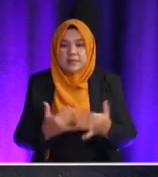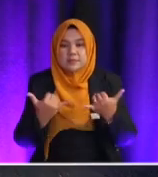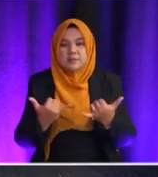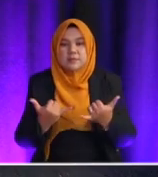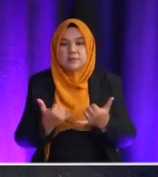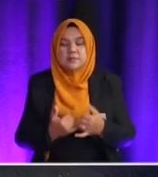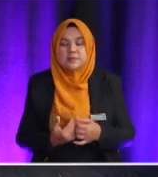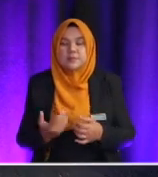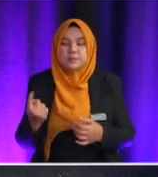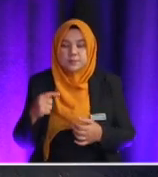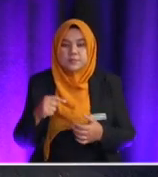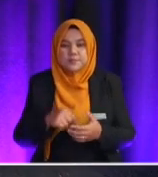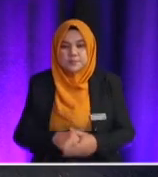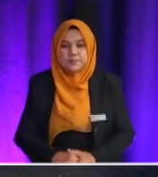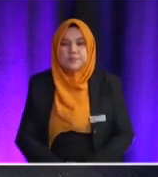on EduwebTV KPM.